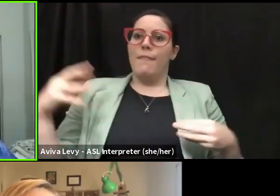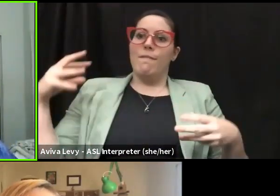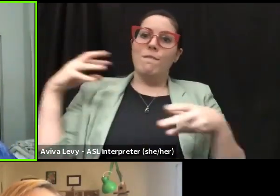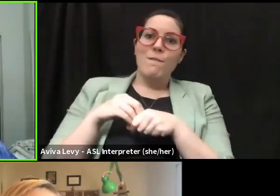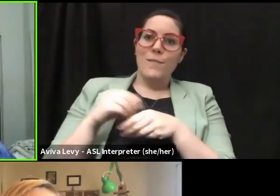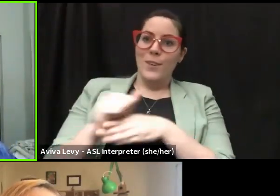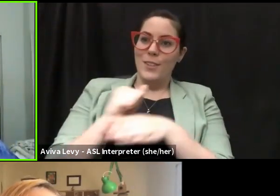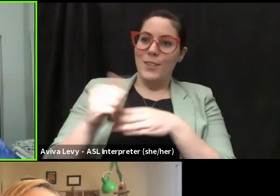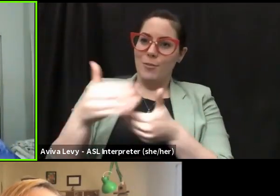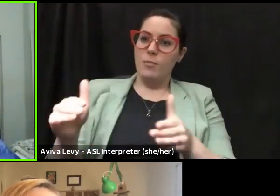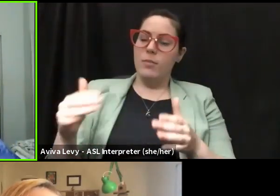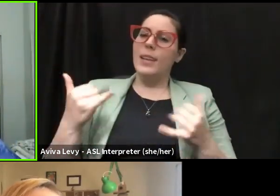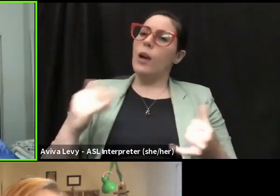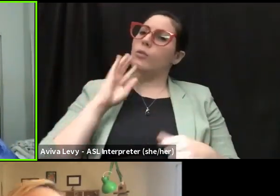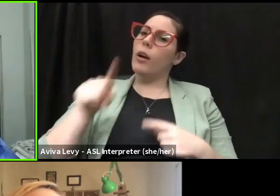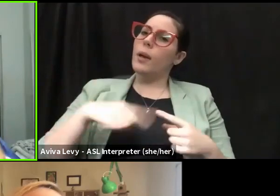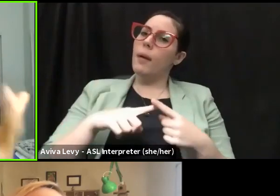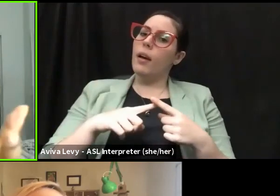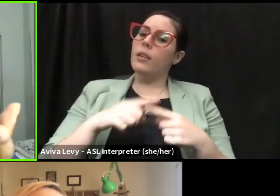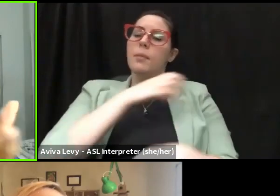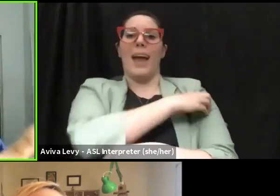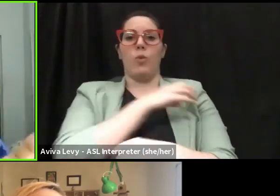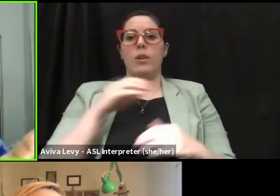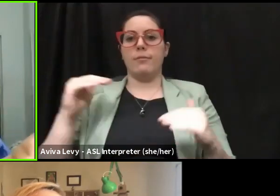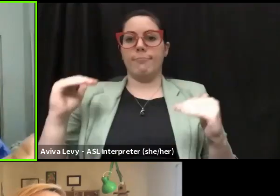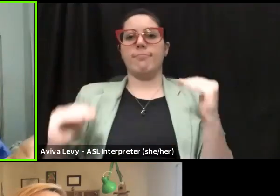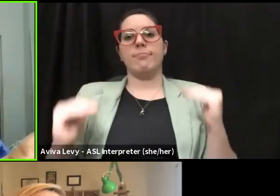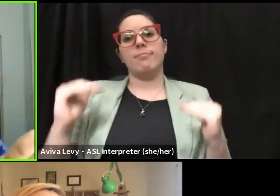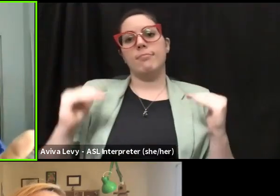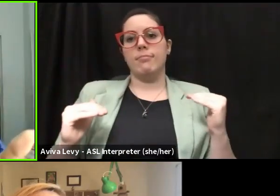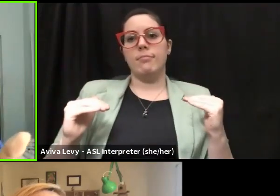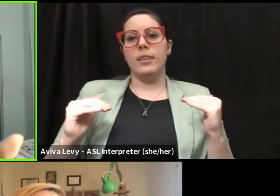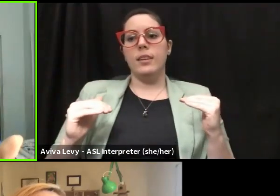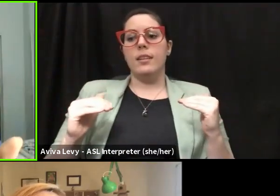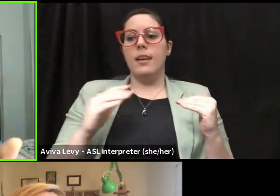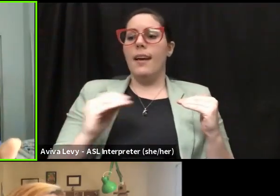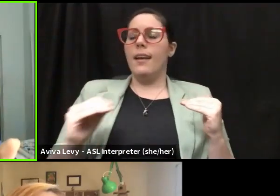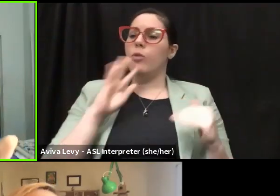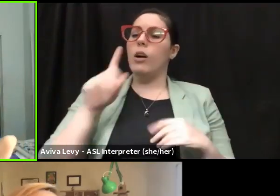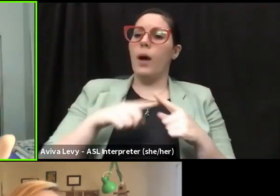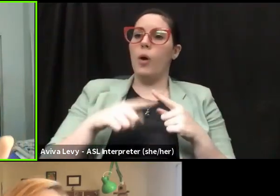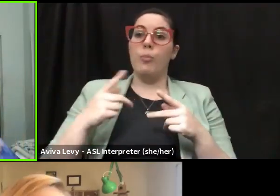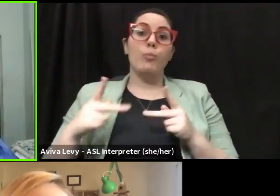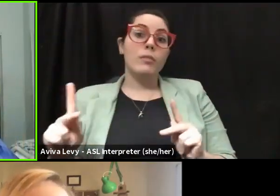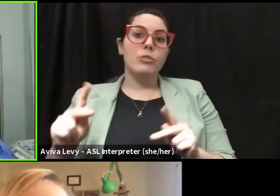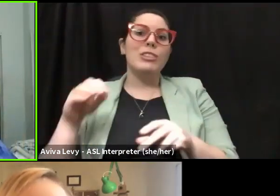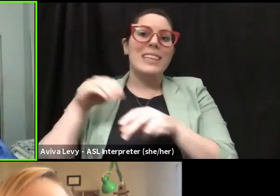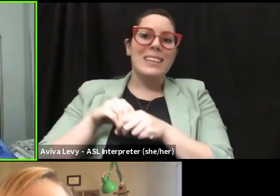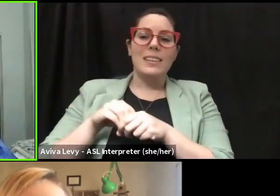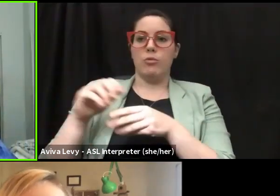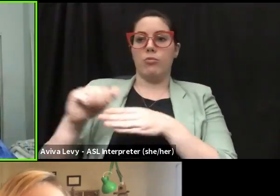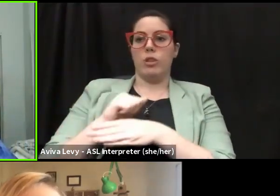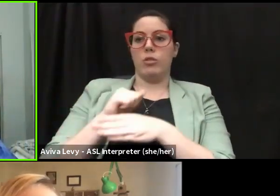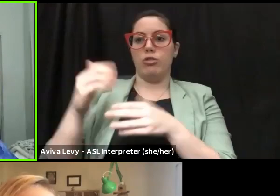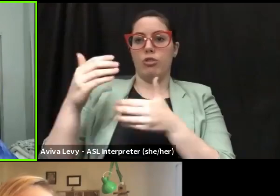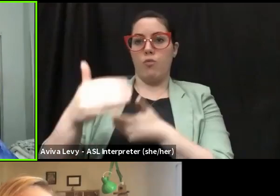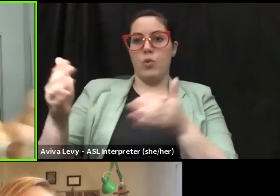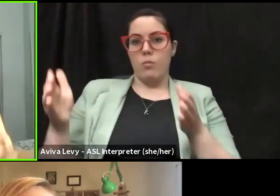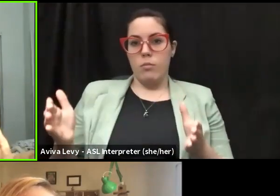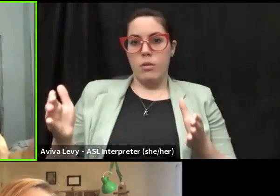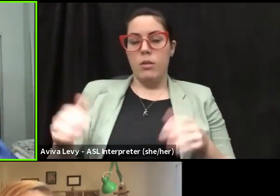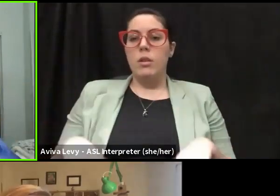talk a little bit about the power dynamics and privilege in the rehearsal room. This idea